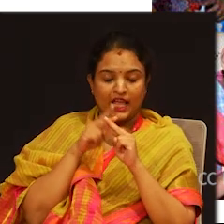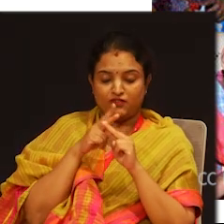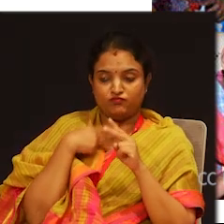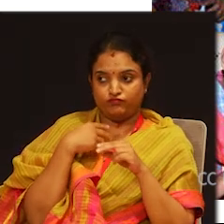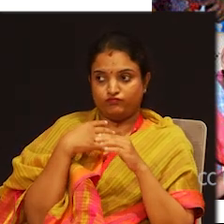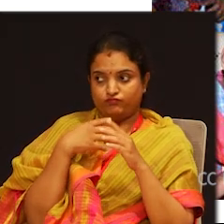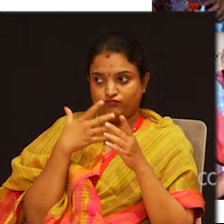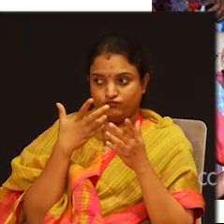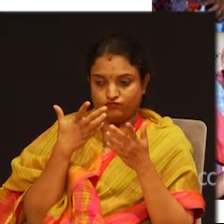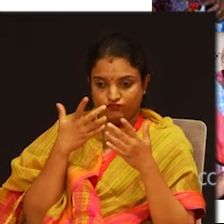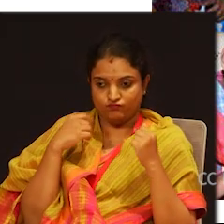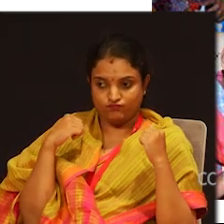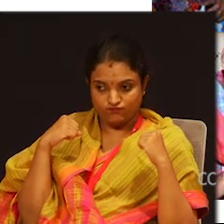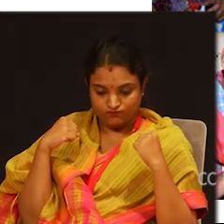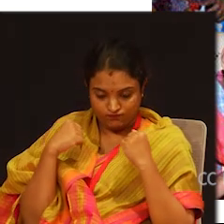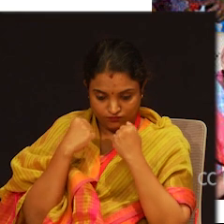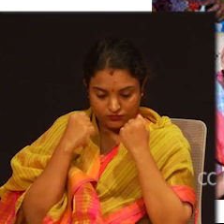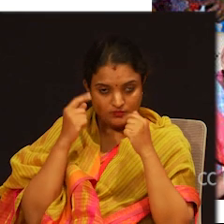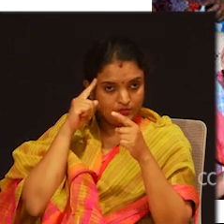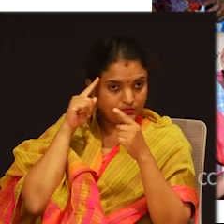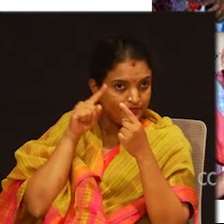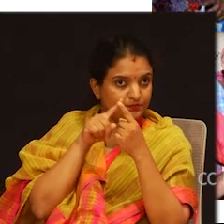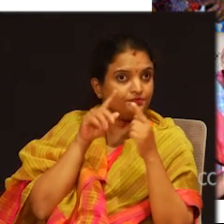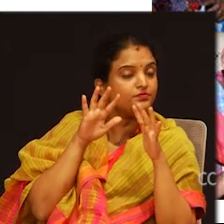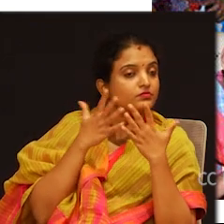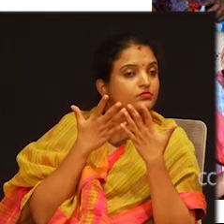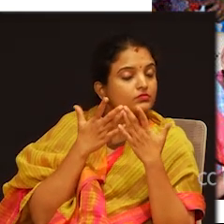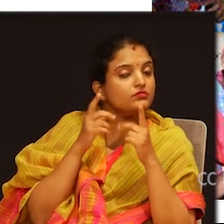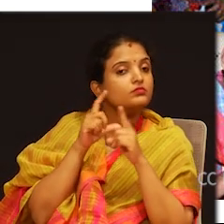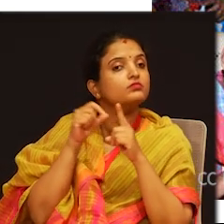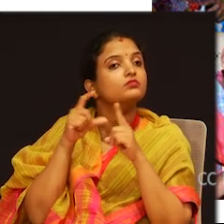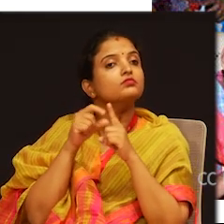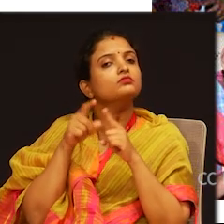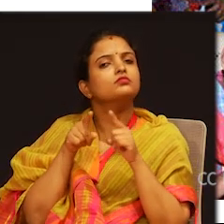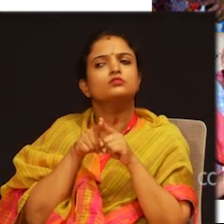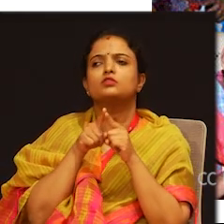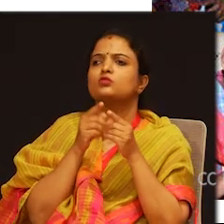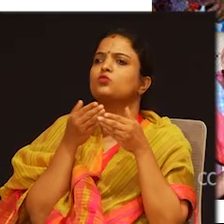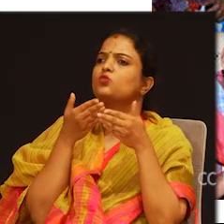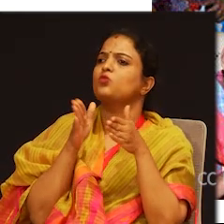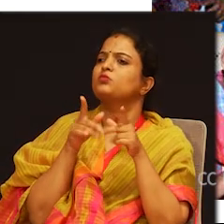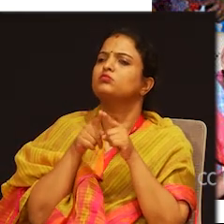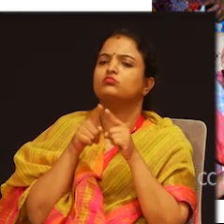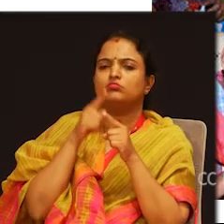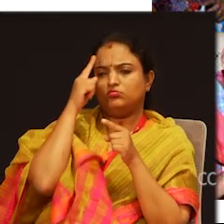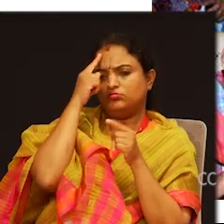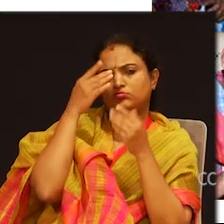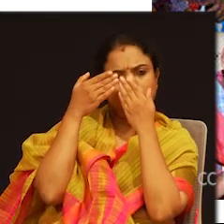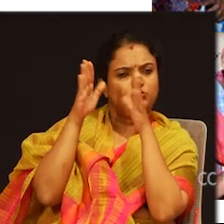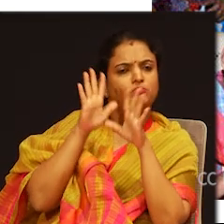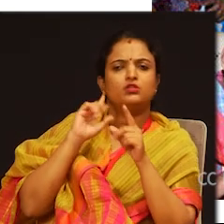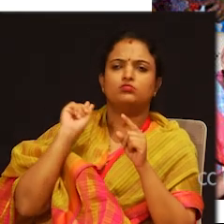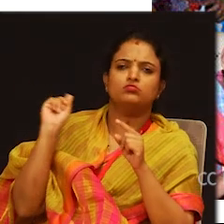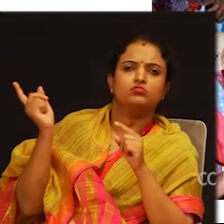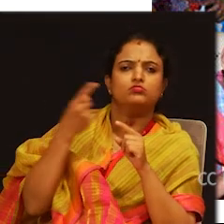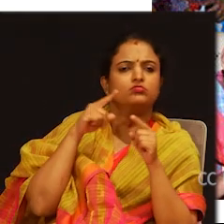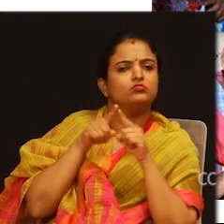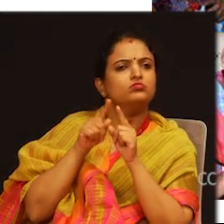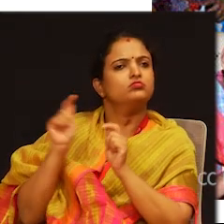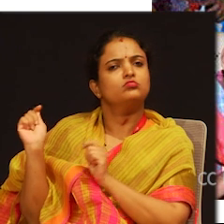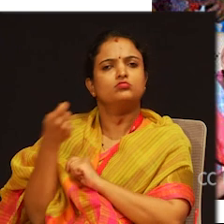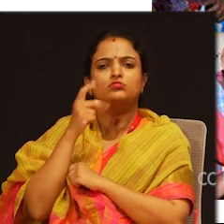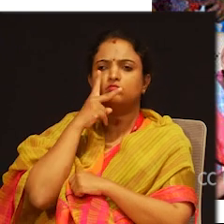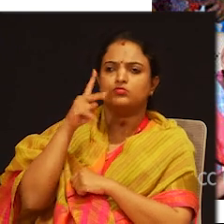goes in the third visual, which doesn't exist, then it is open for every child to see the cricket